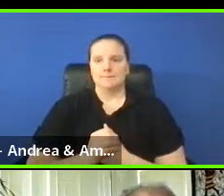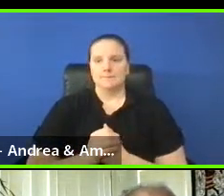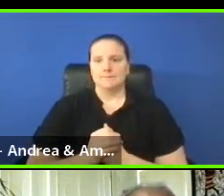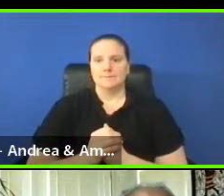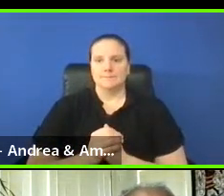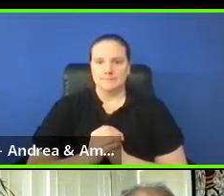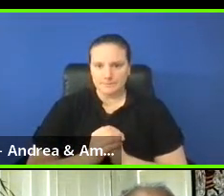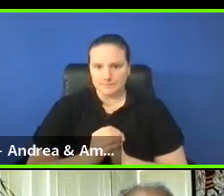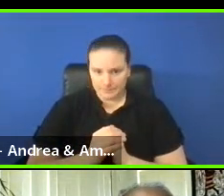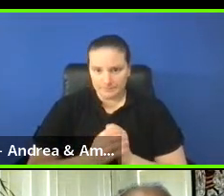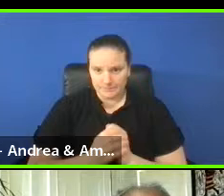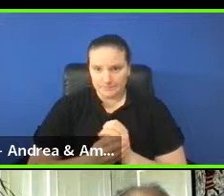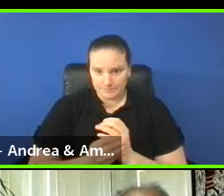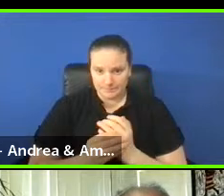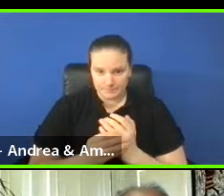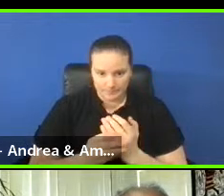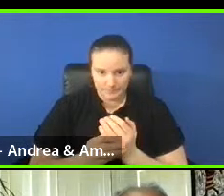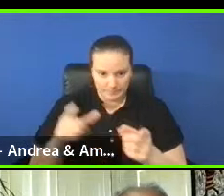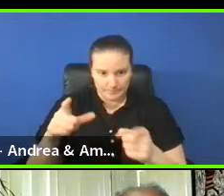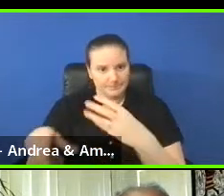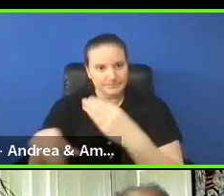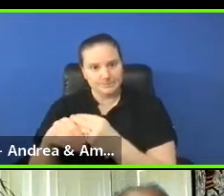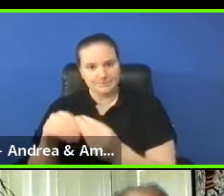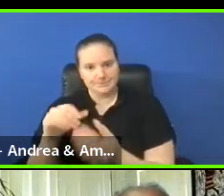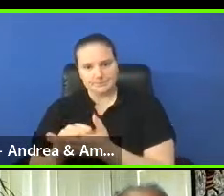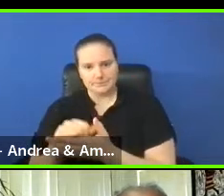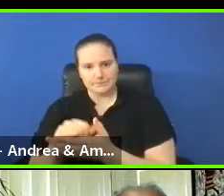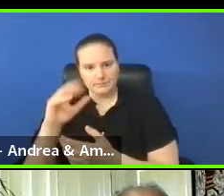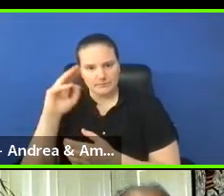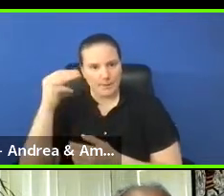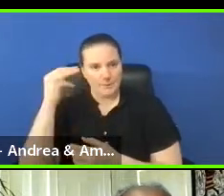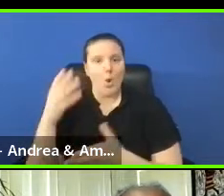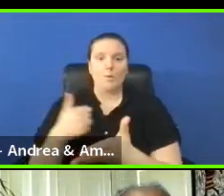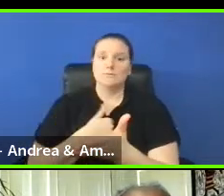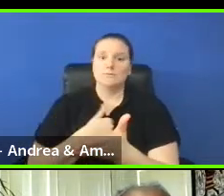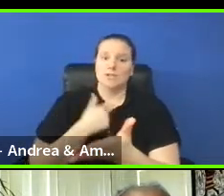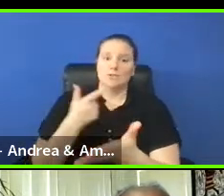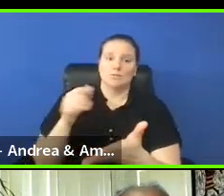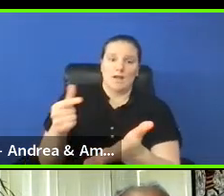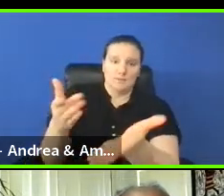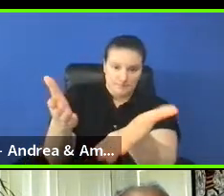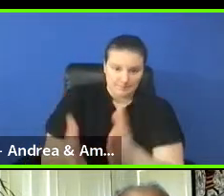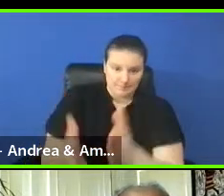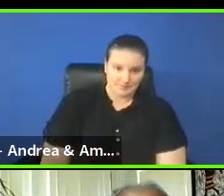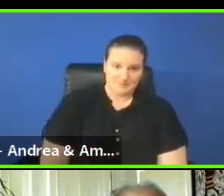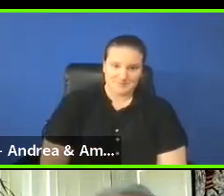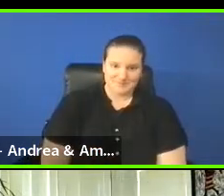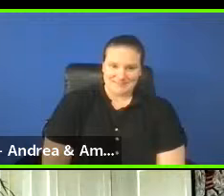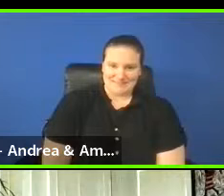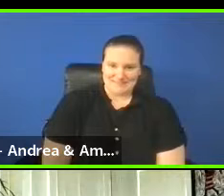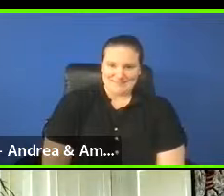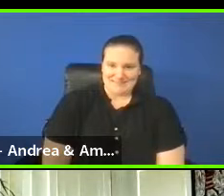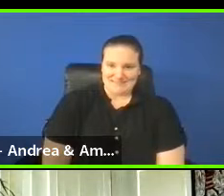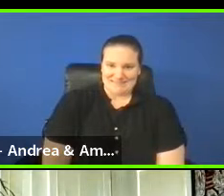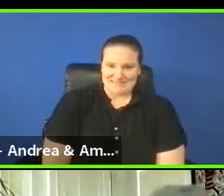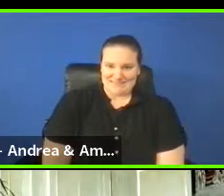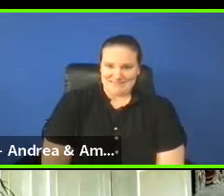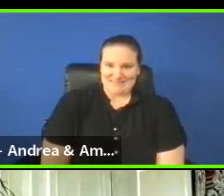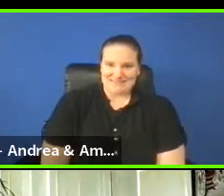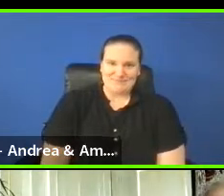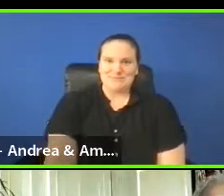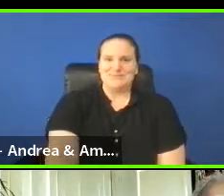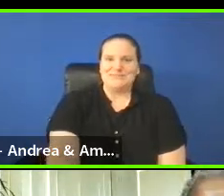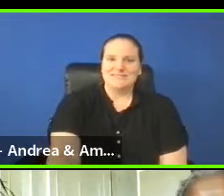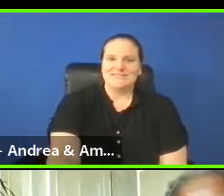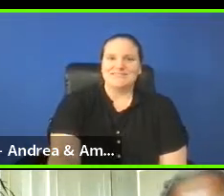welcome. could just add on to what the mayor said. Oh, Greg, go ahead and say thank you to the mayor before I jump. Yeah,